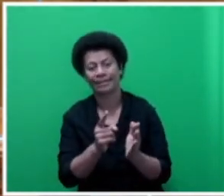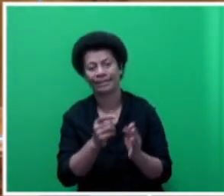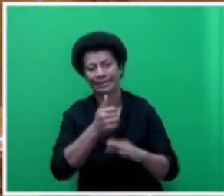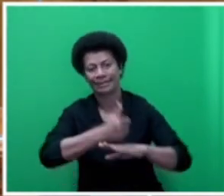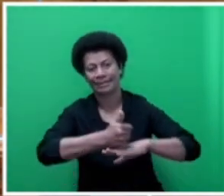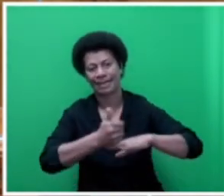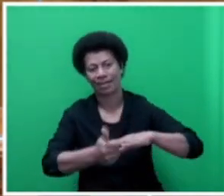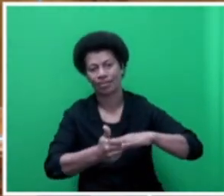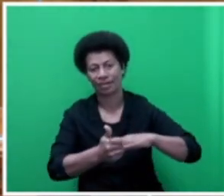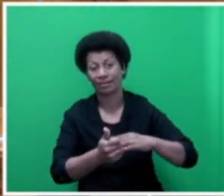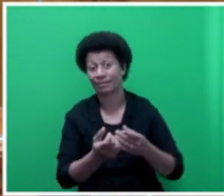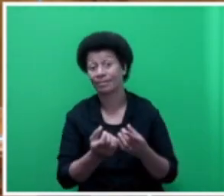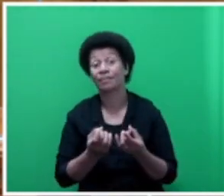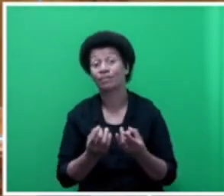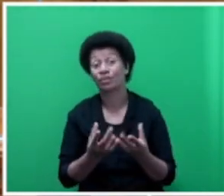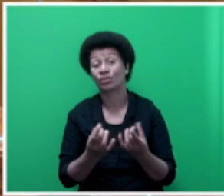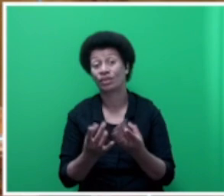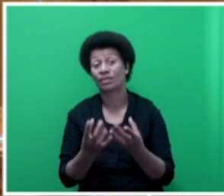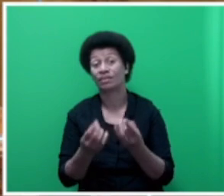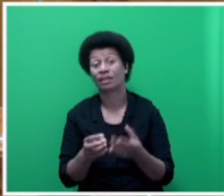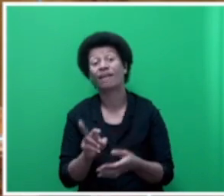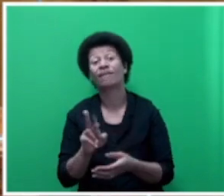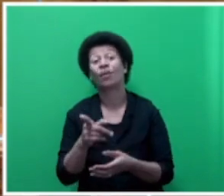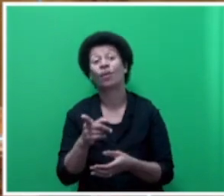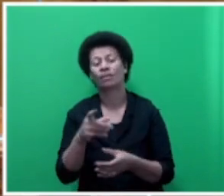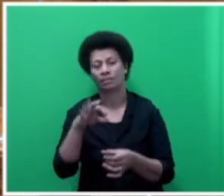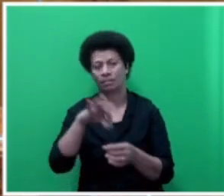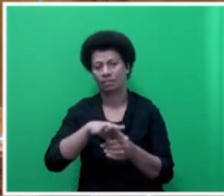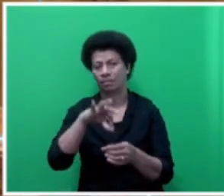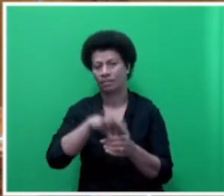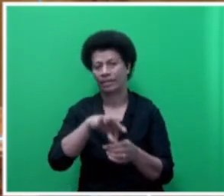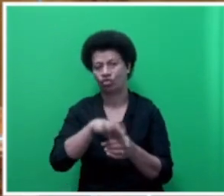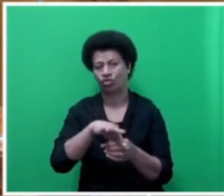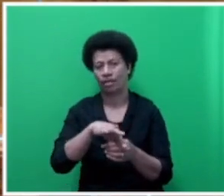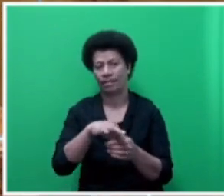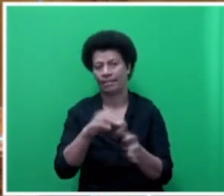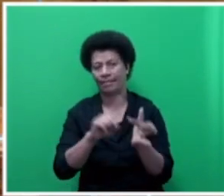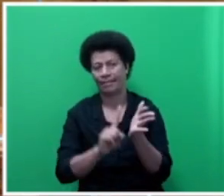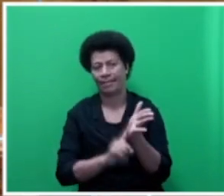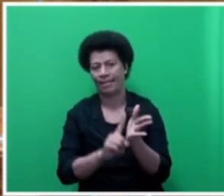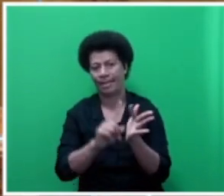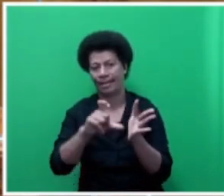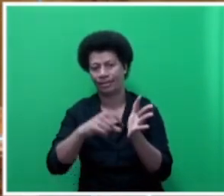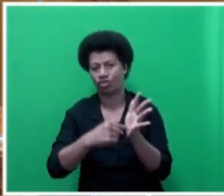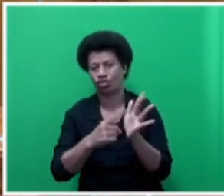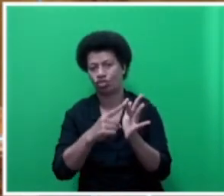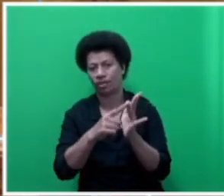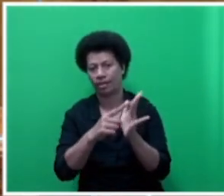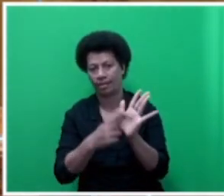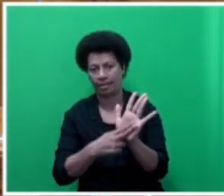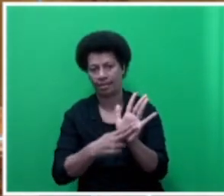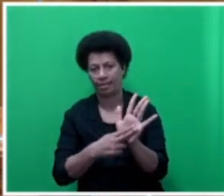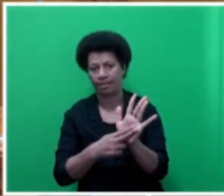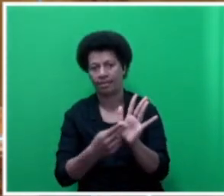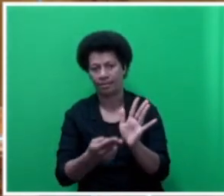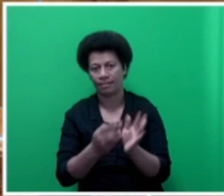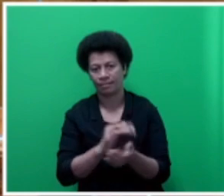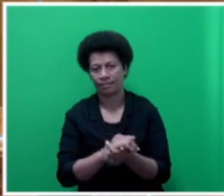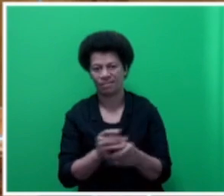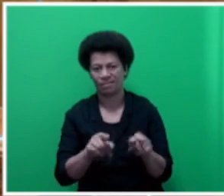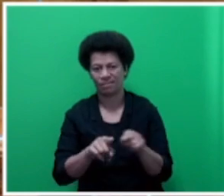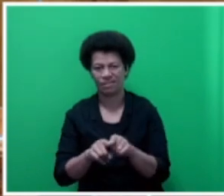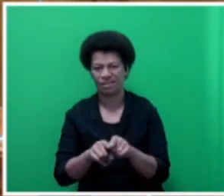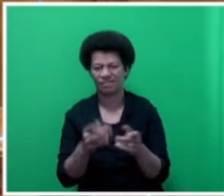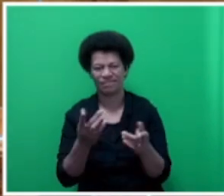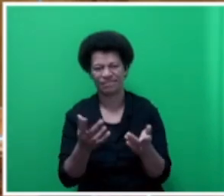its preparation for the elections. Yeah? In view of this inconsistency and lack of transparency